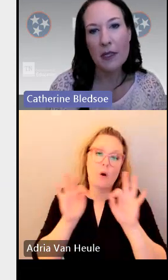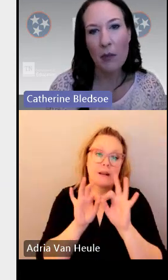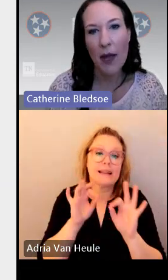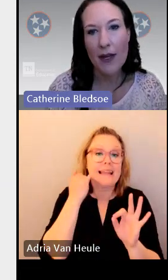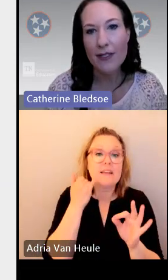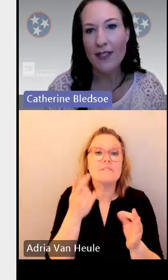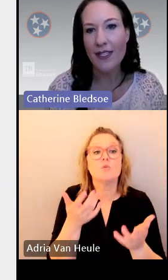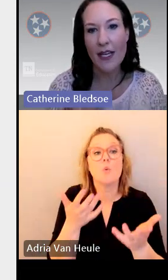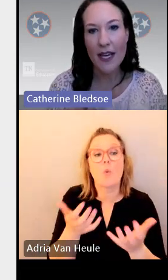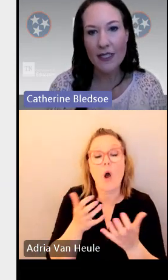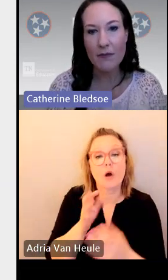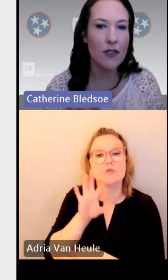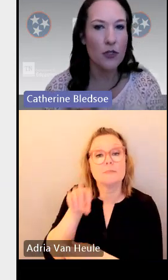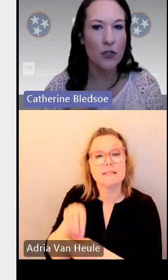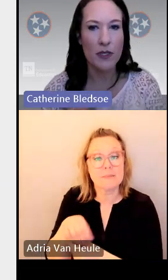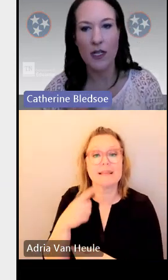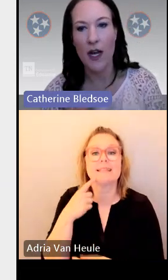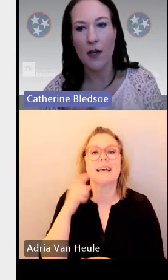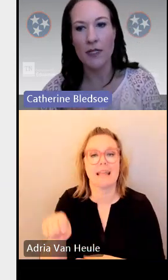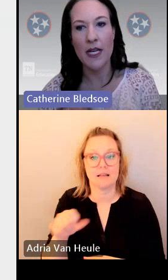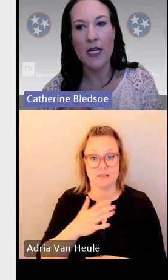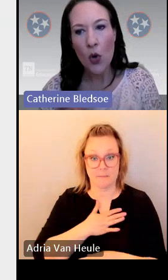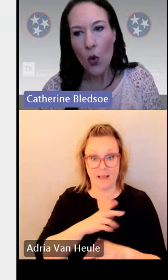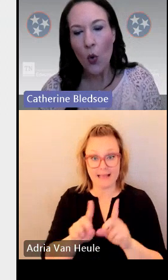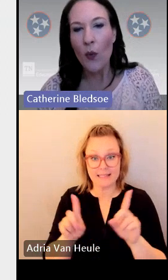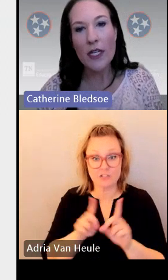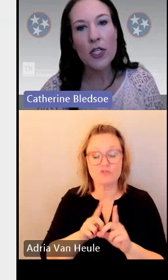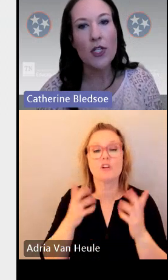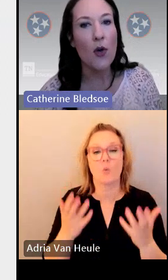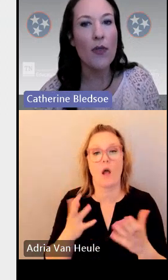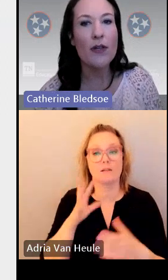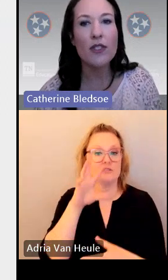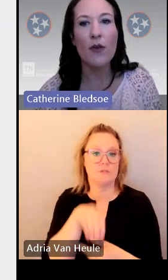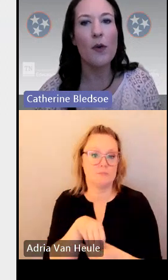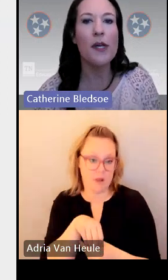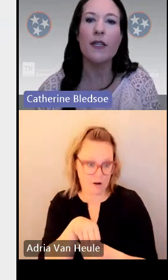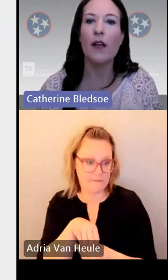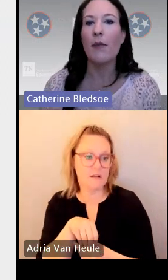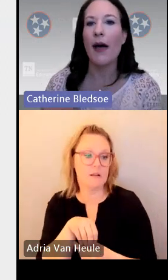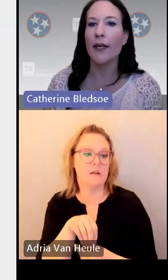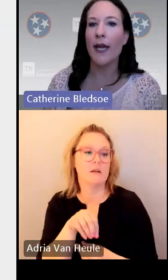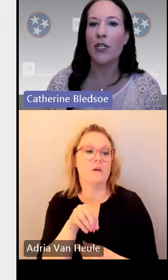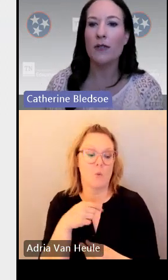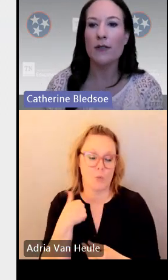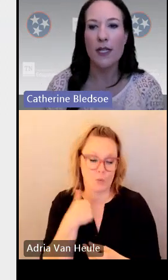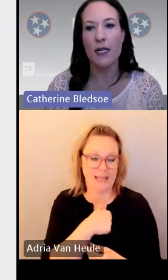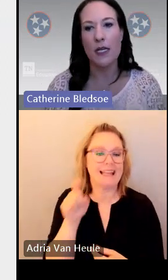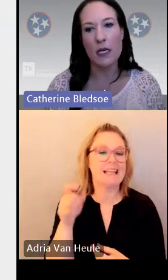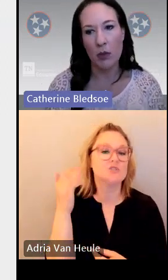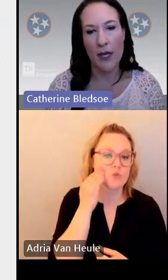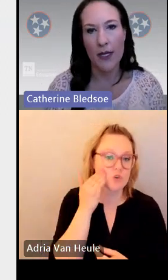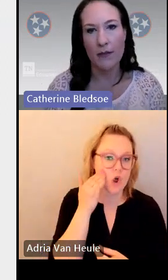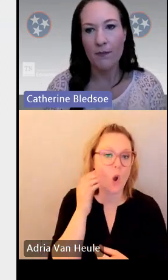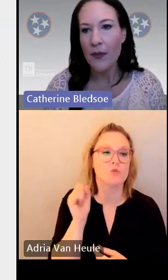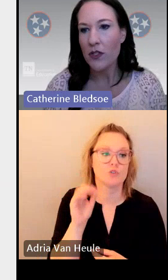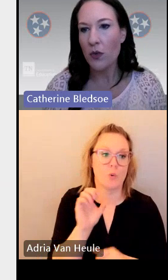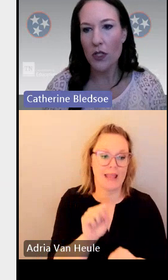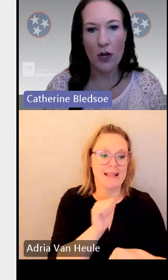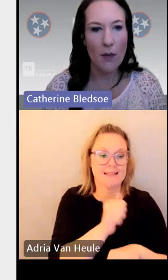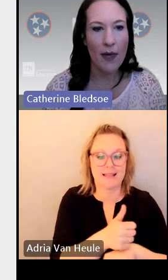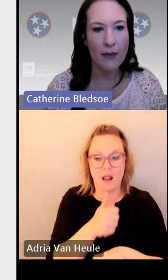to participate and say, yes, my district wants to opt in, we need to know this so that we can set up allocations in